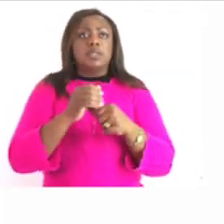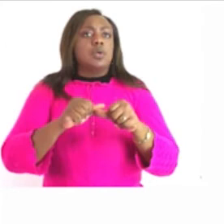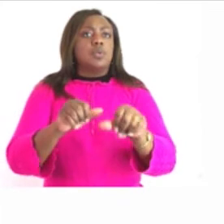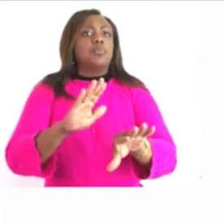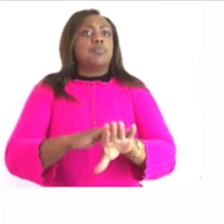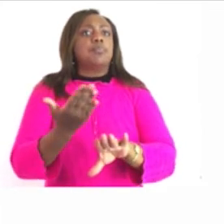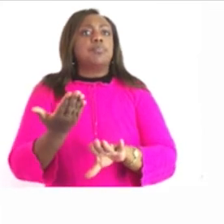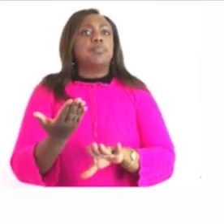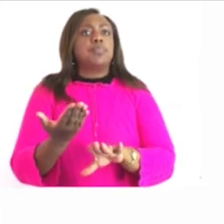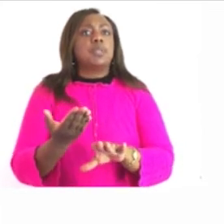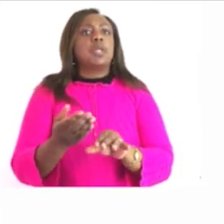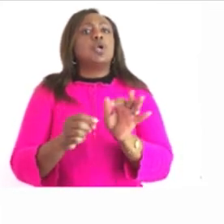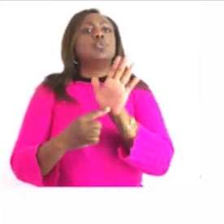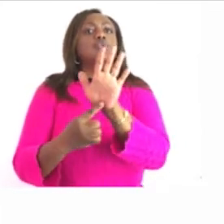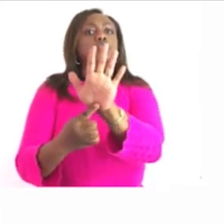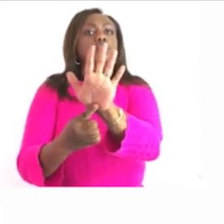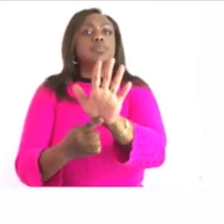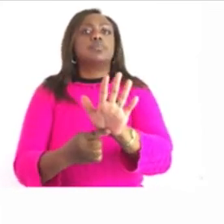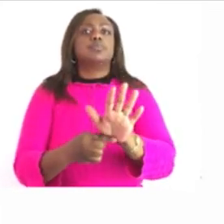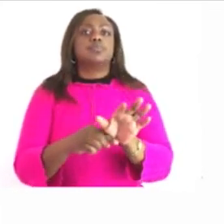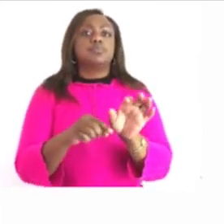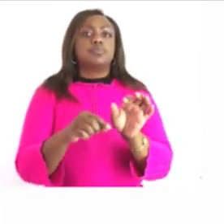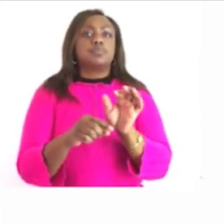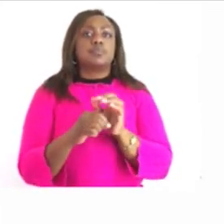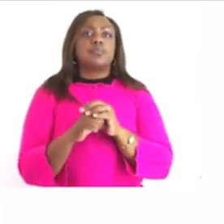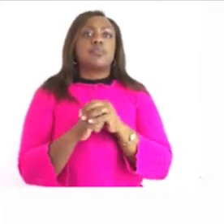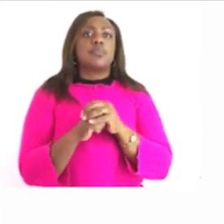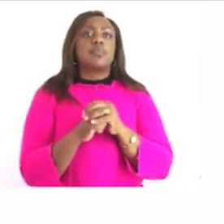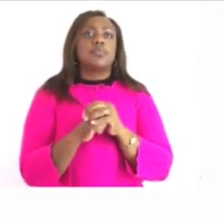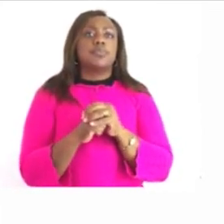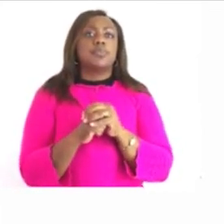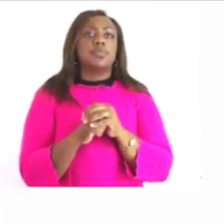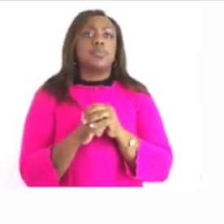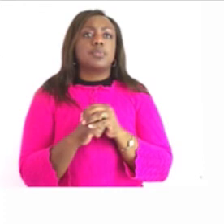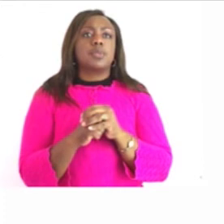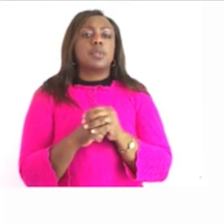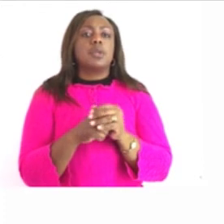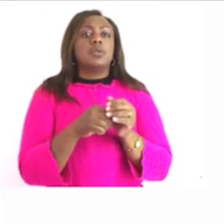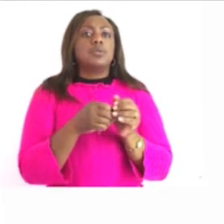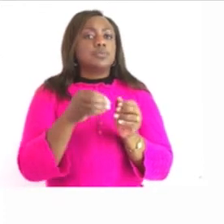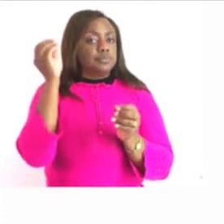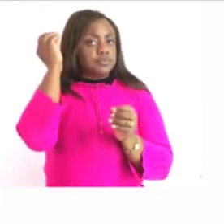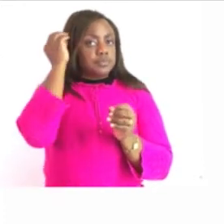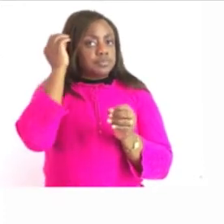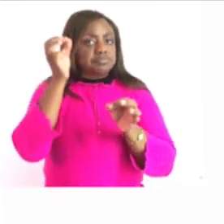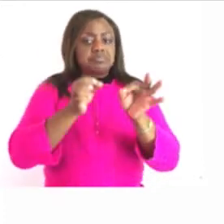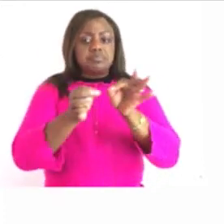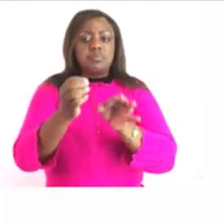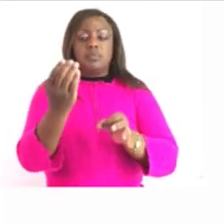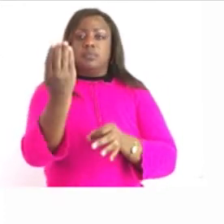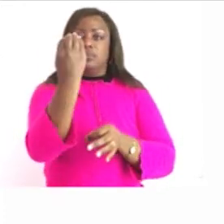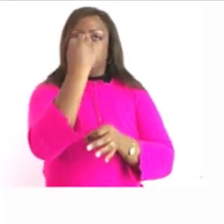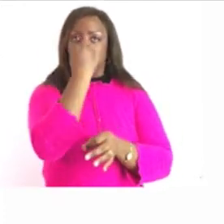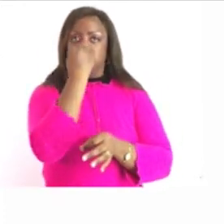to demonstrate it. And then we're also going to learn how to explain inhaling and exhaling